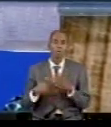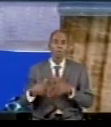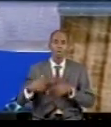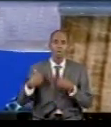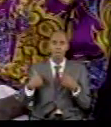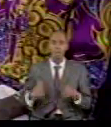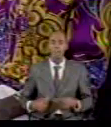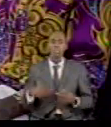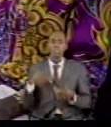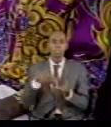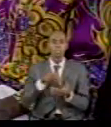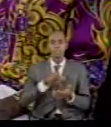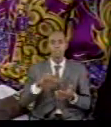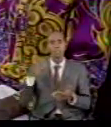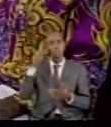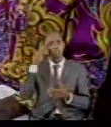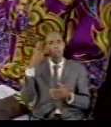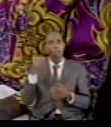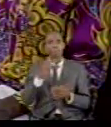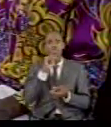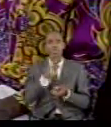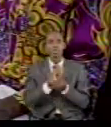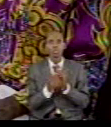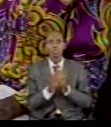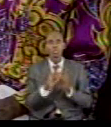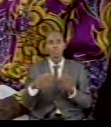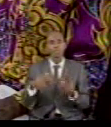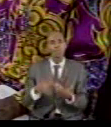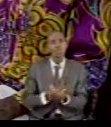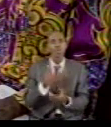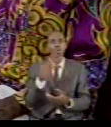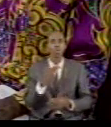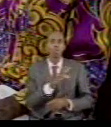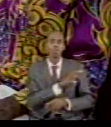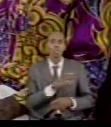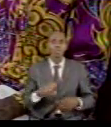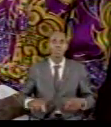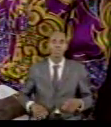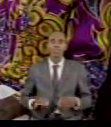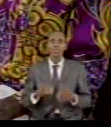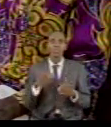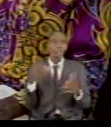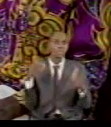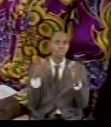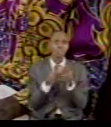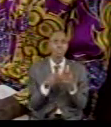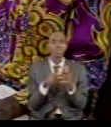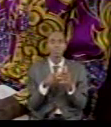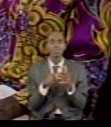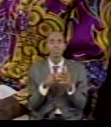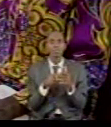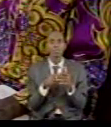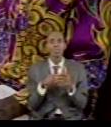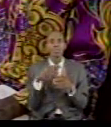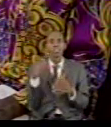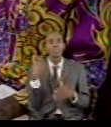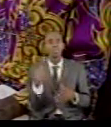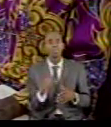the unchanging gospel of Christ. Against the